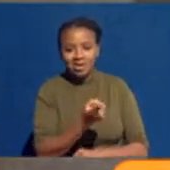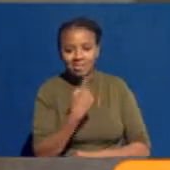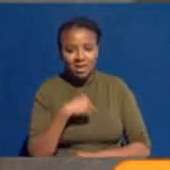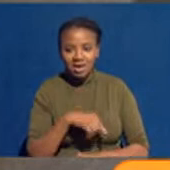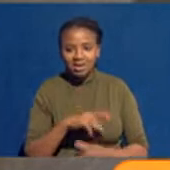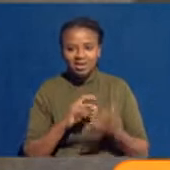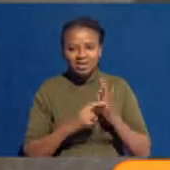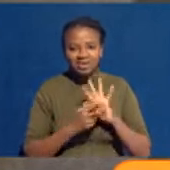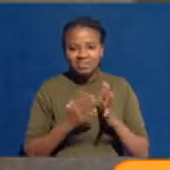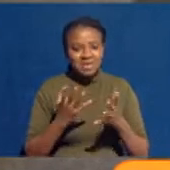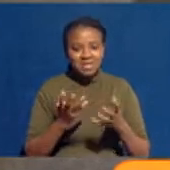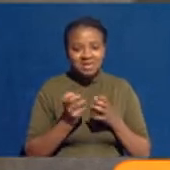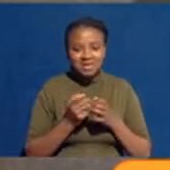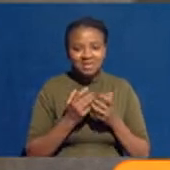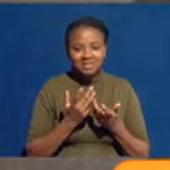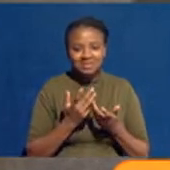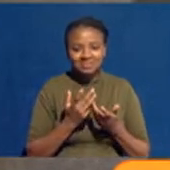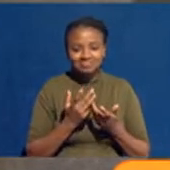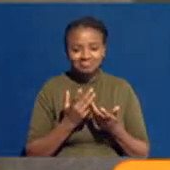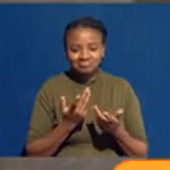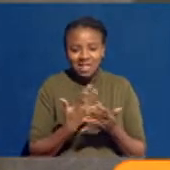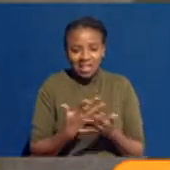the crew member to go up.